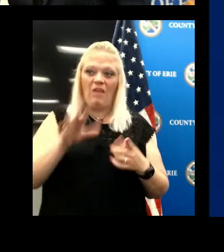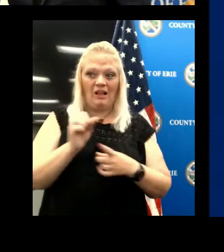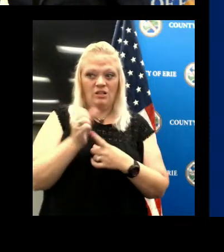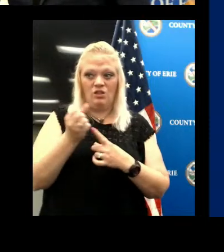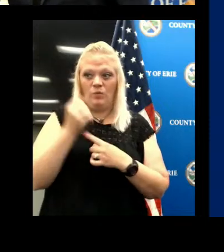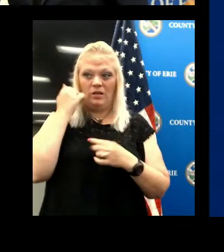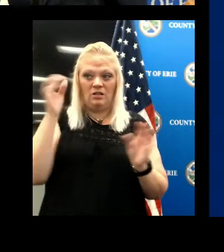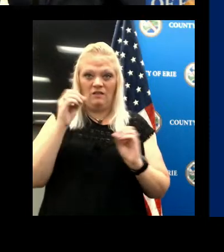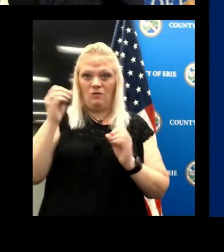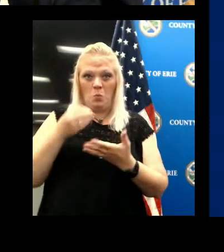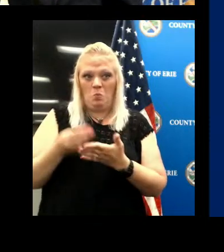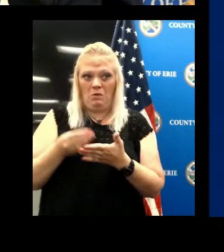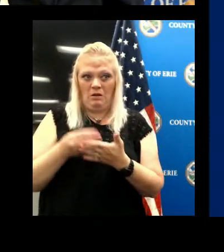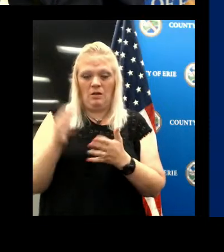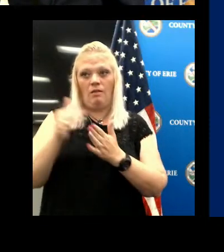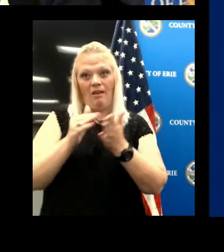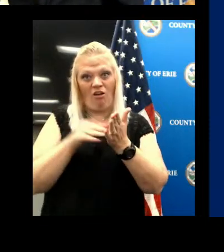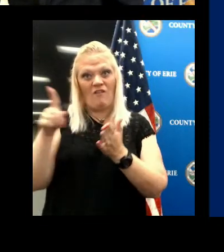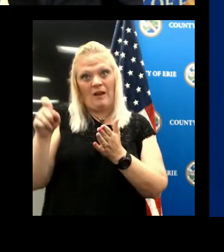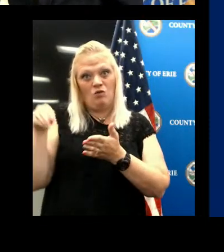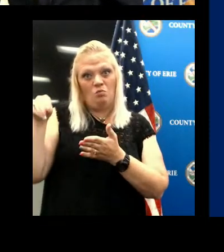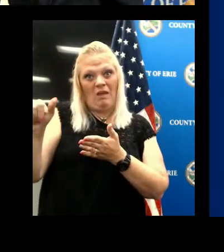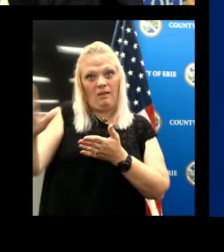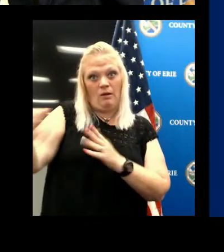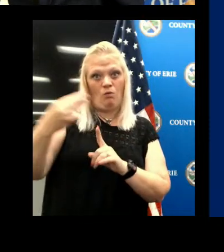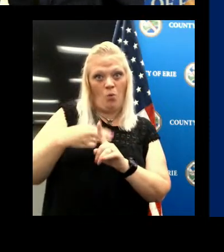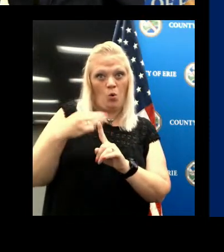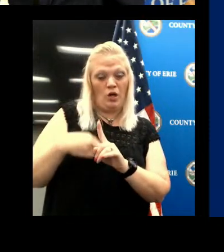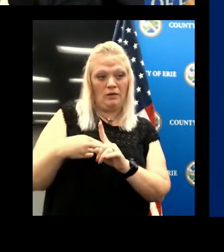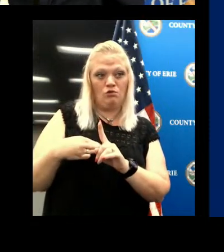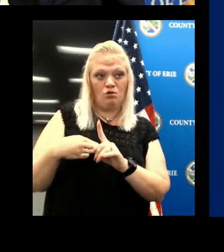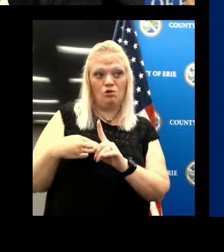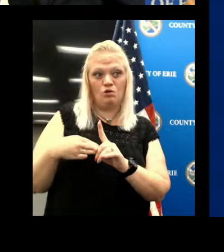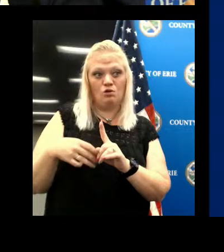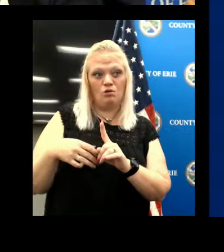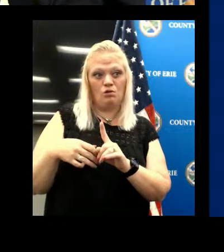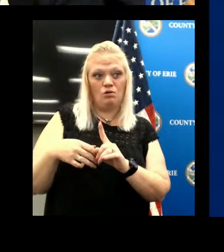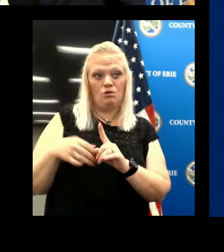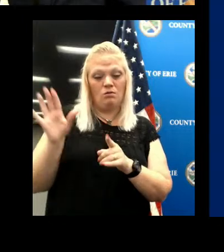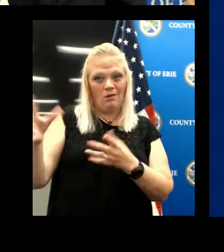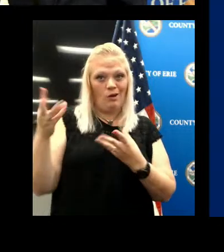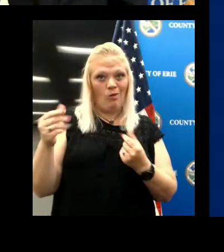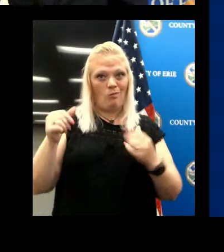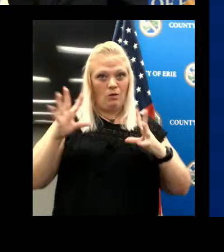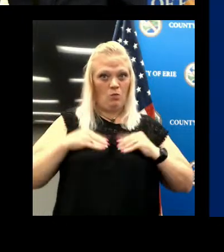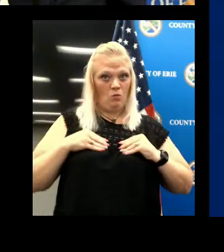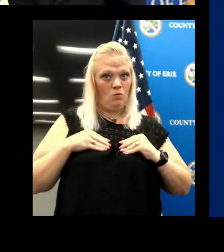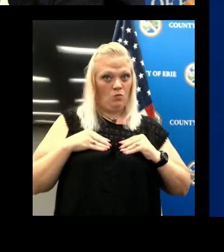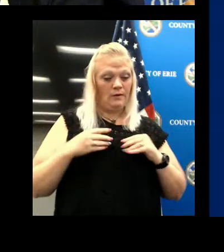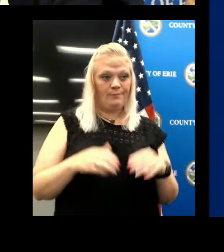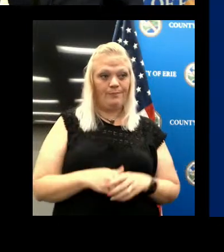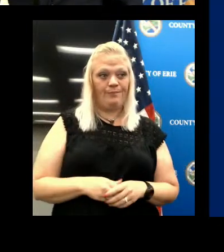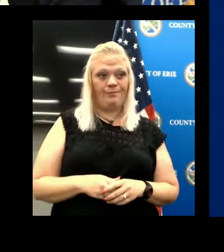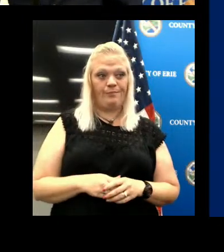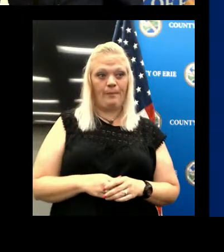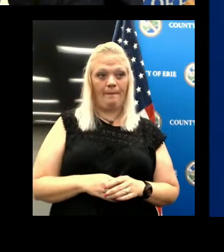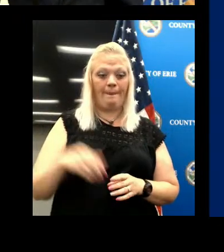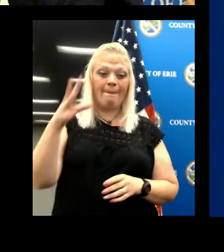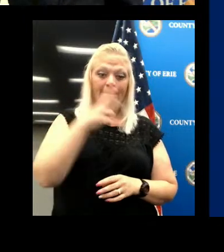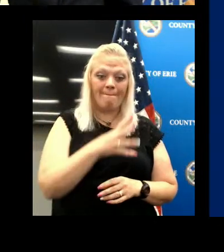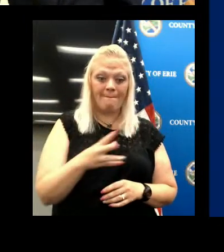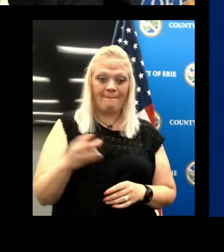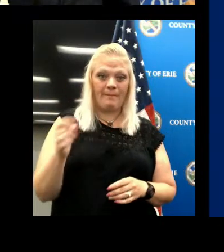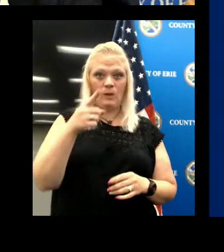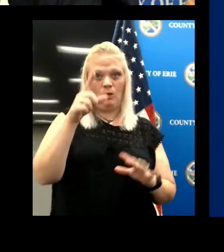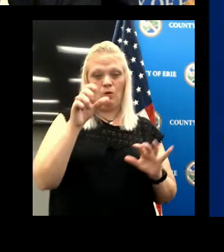situation because they often have mortgages to pay with regards to the properties that they own. And you